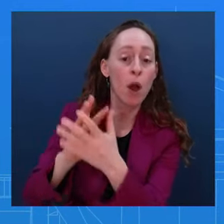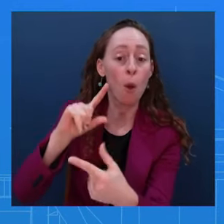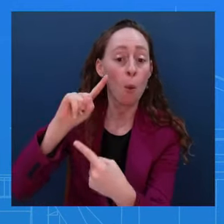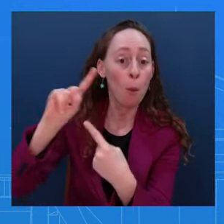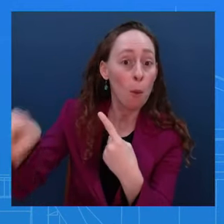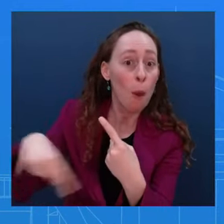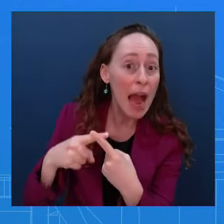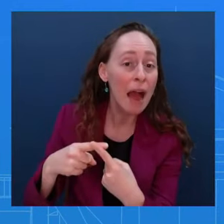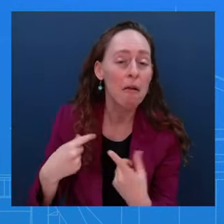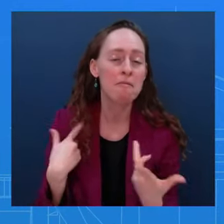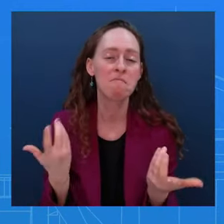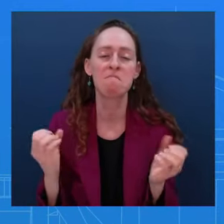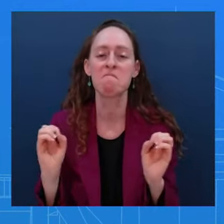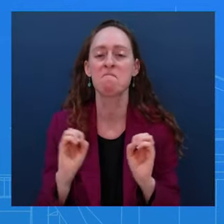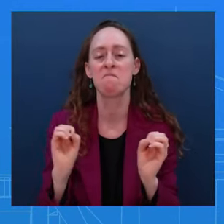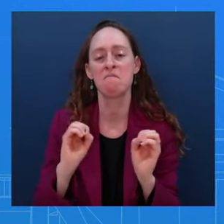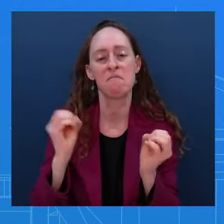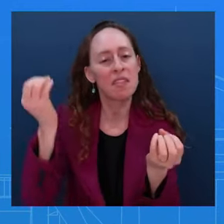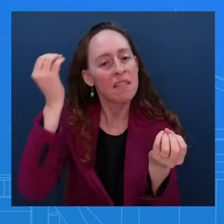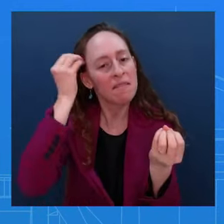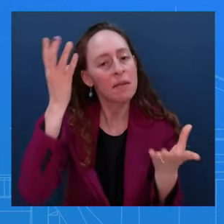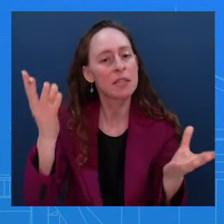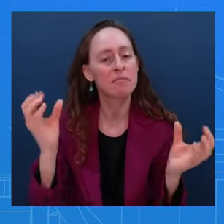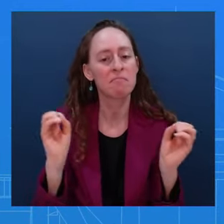understand, the results are still coming in.